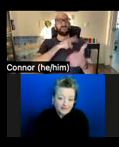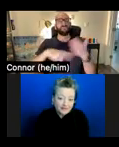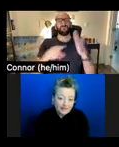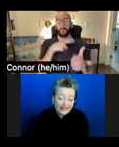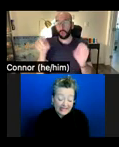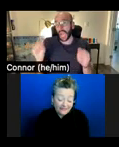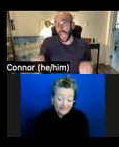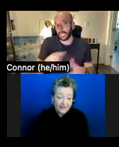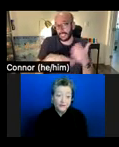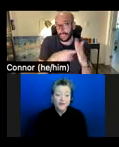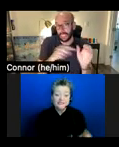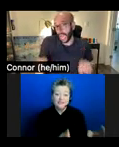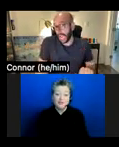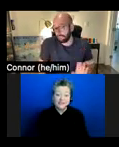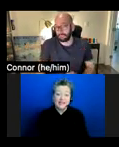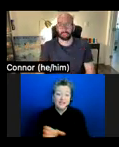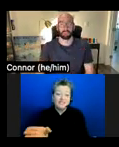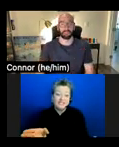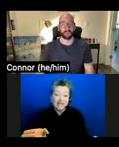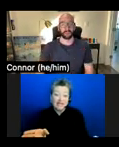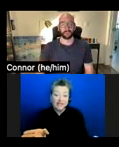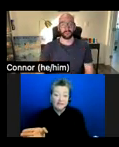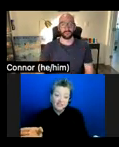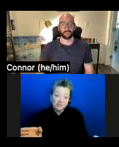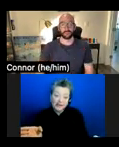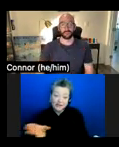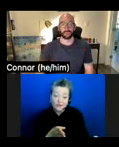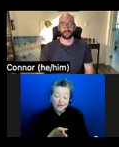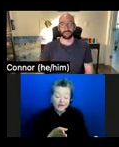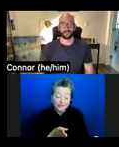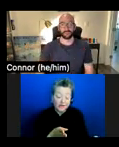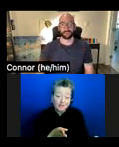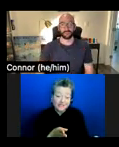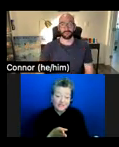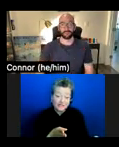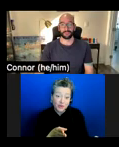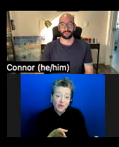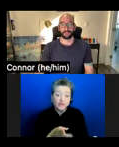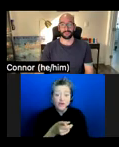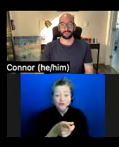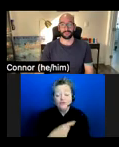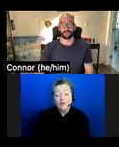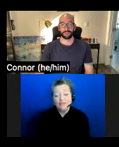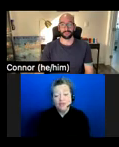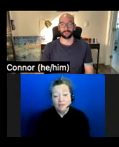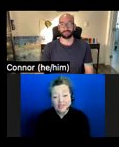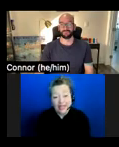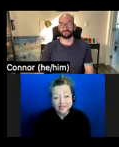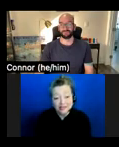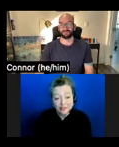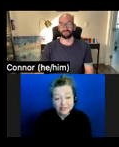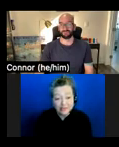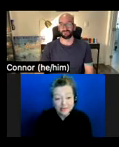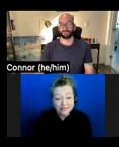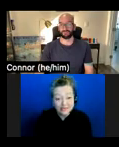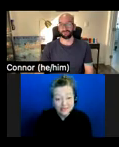Also, if you've scheduled this and you've decided that you've changed your mind and you don't want the message to actually go out, you do have the option to